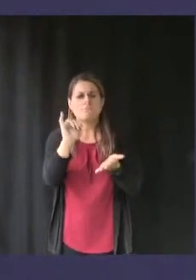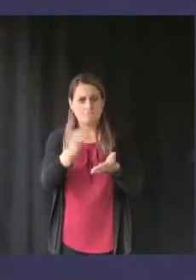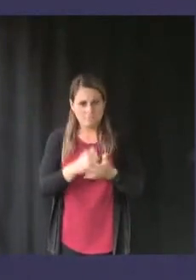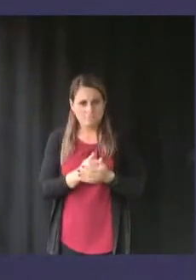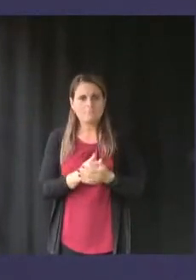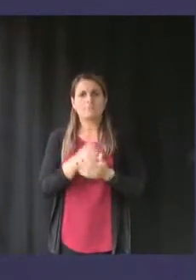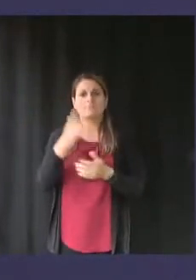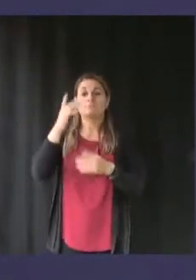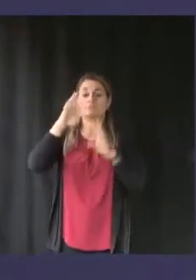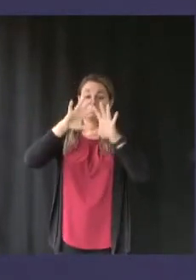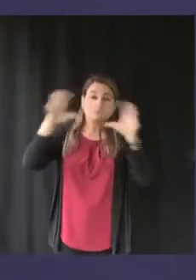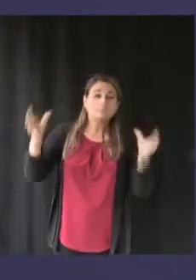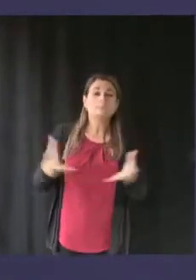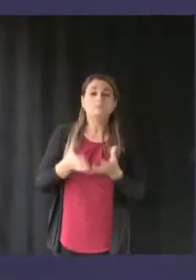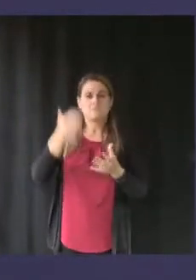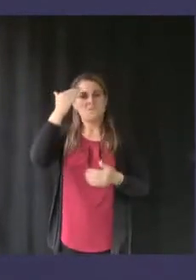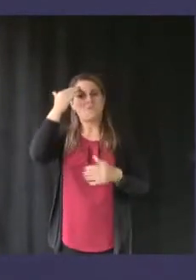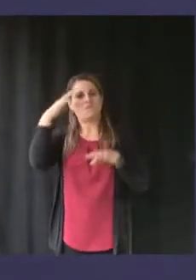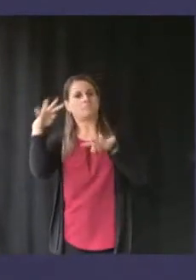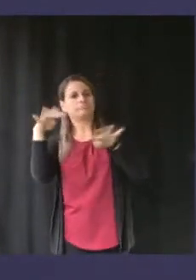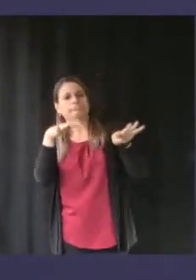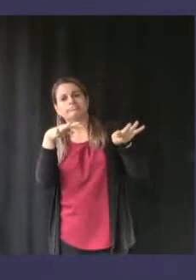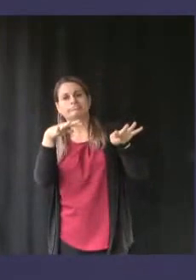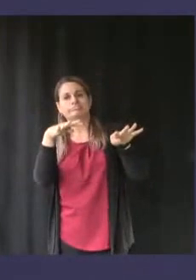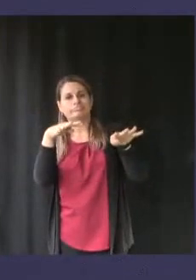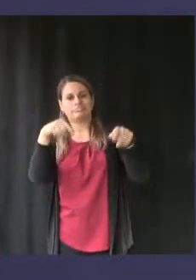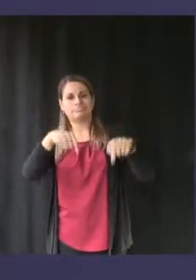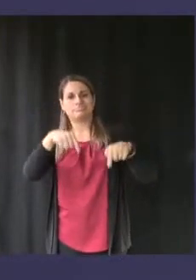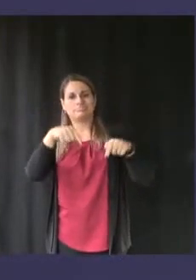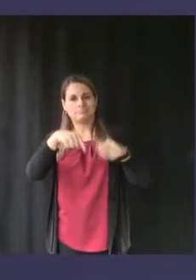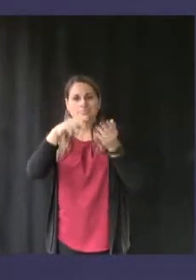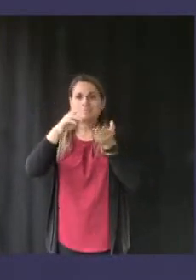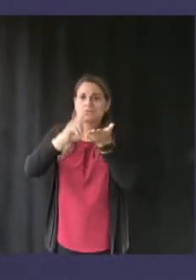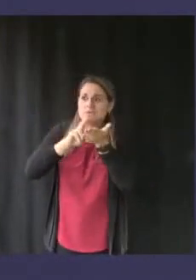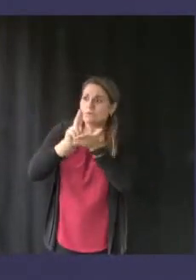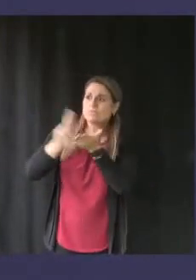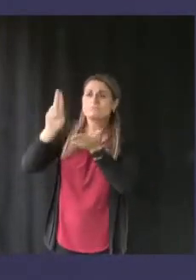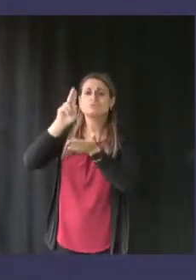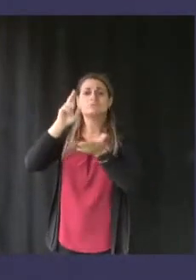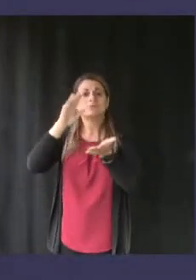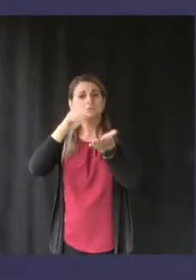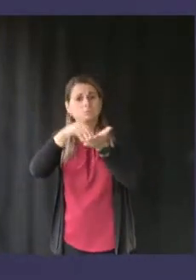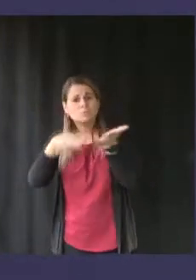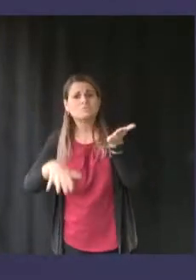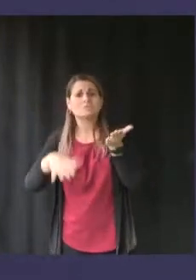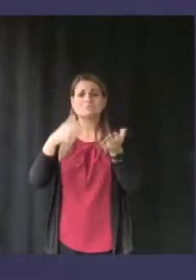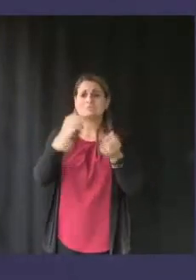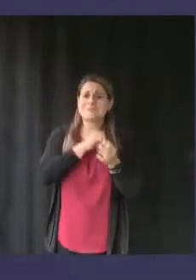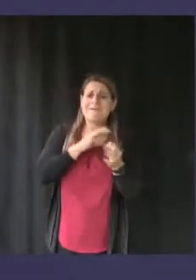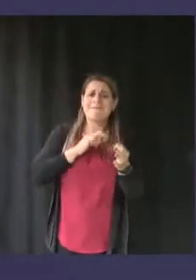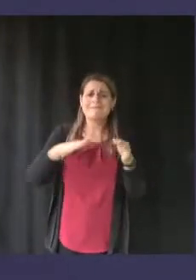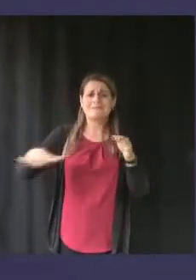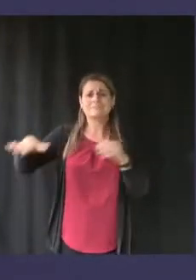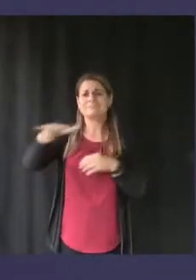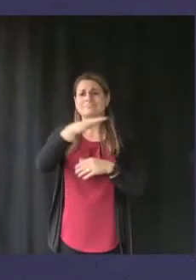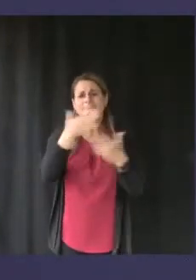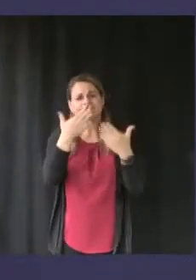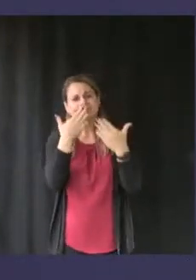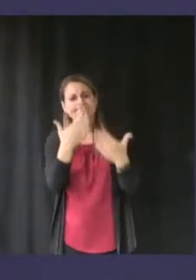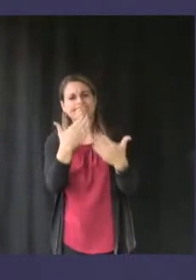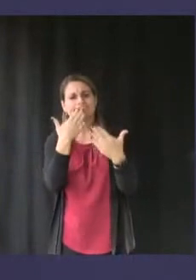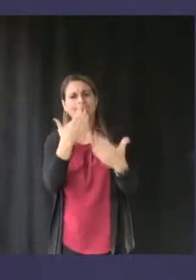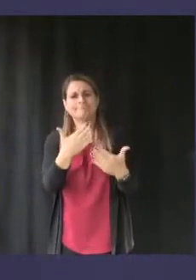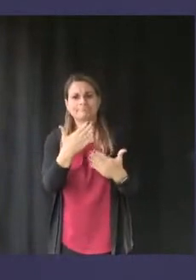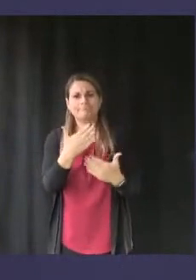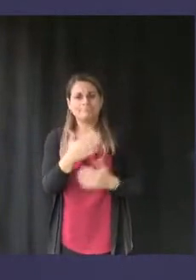activists united in the pursuit of human rights. I must also take a moment to thank the federal and state officials who